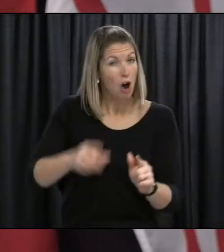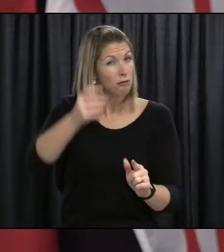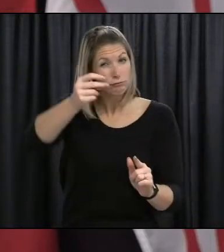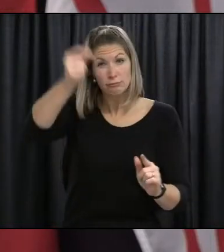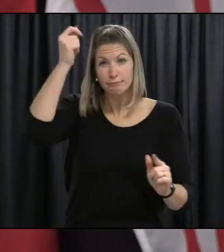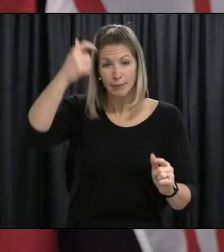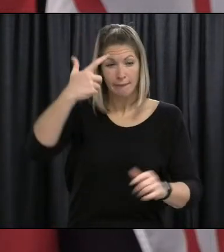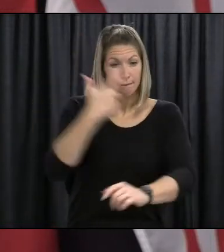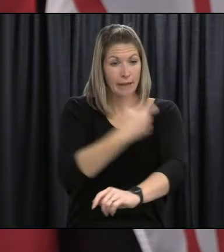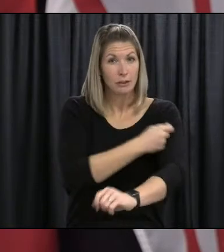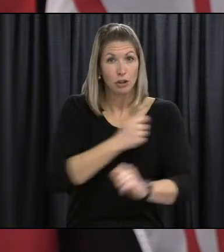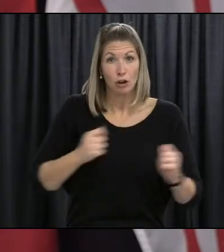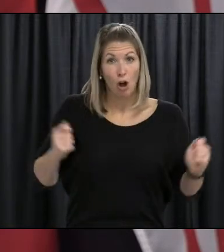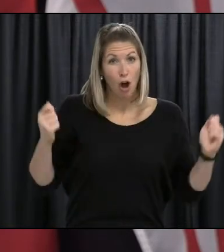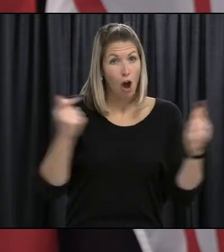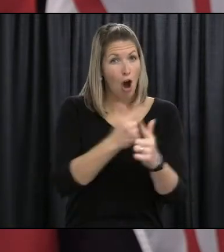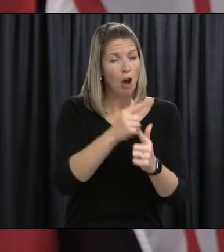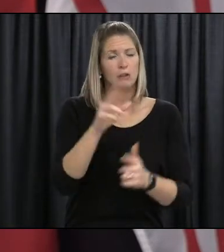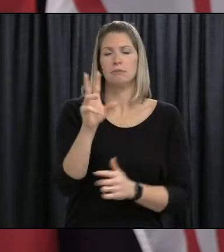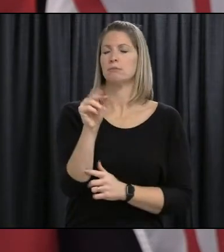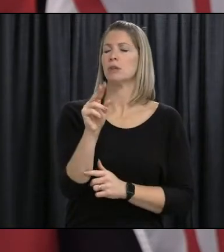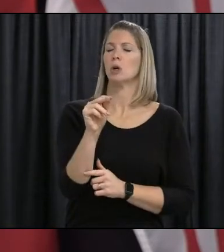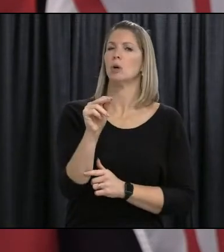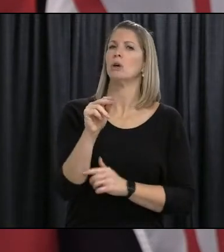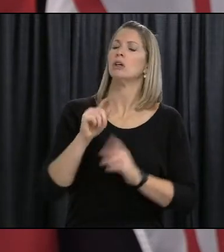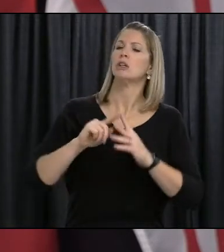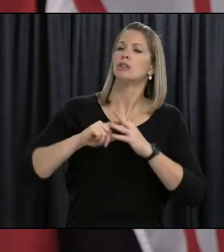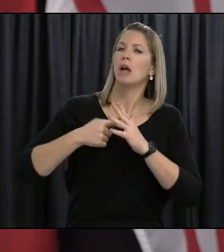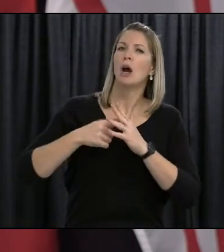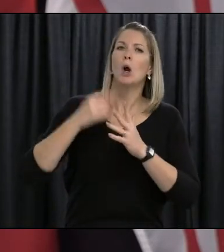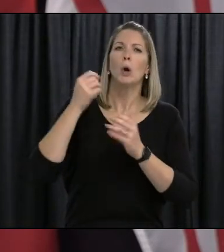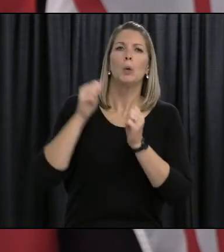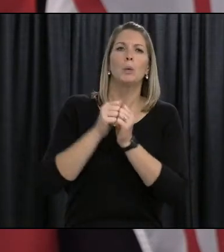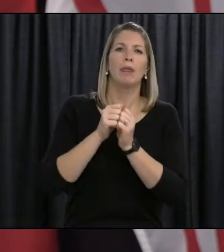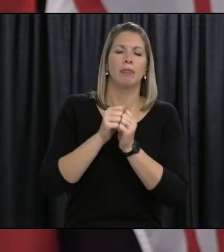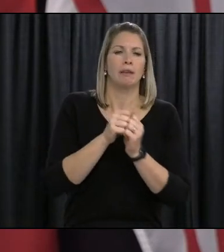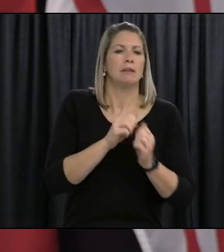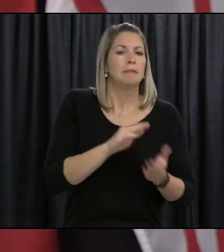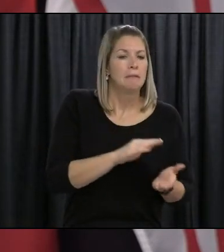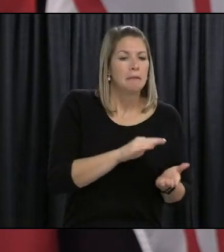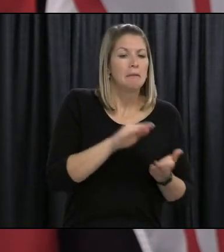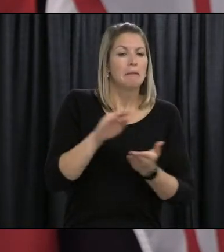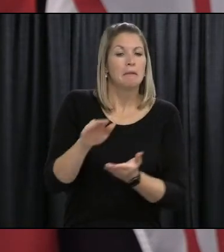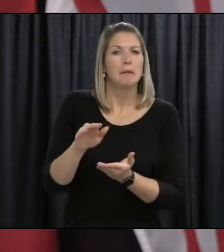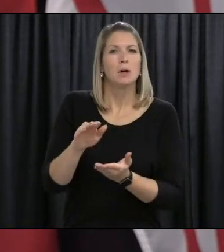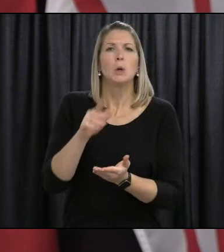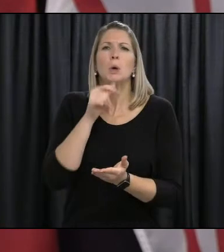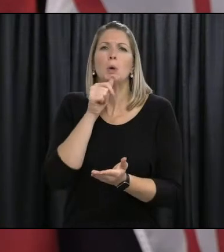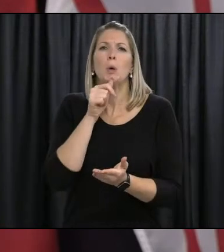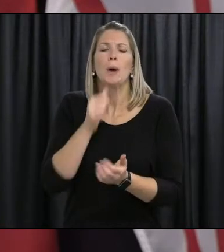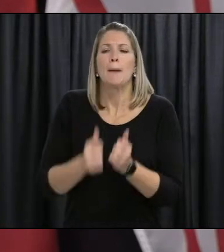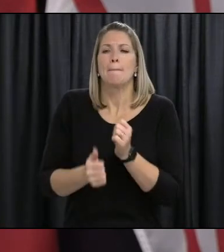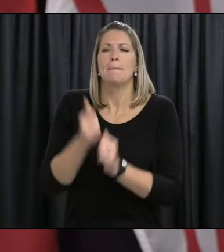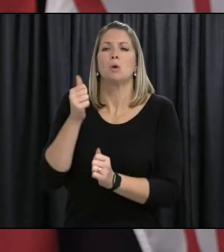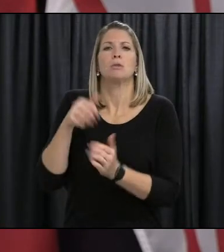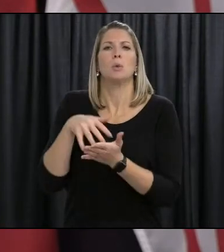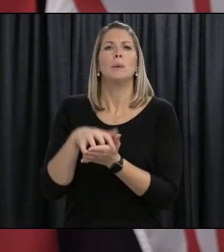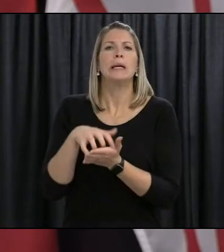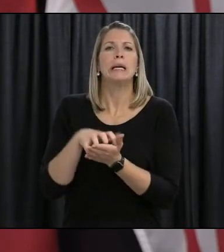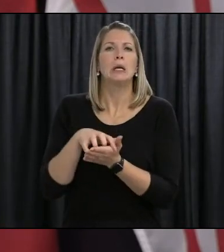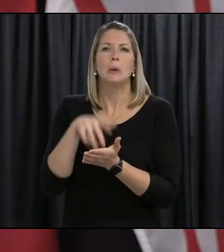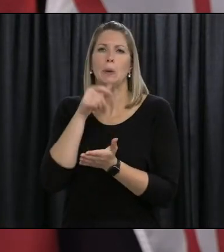the get-go, and we will have to start with a program similar to that we used